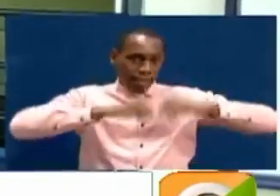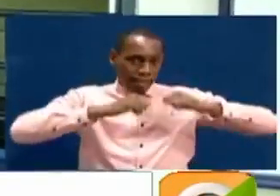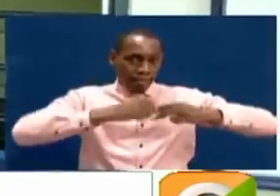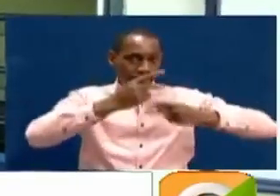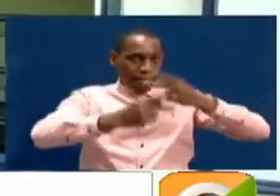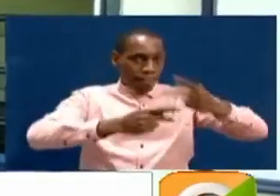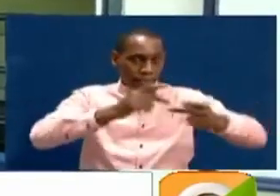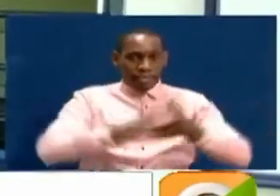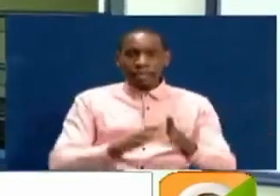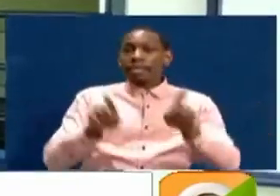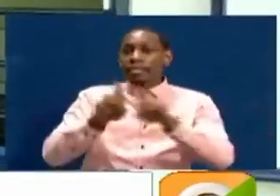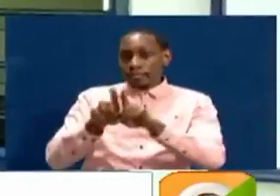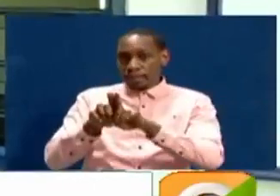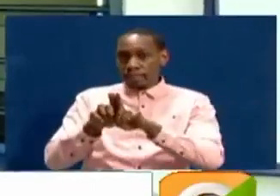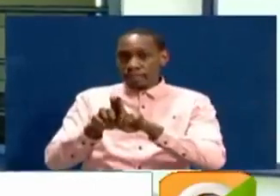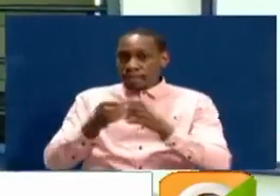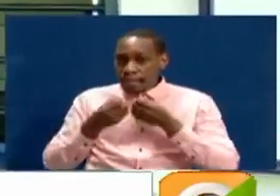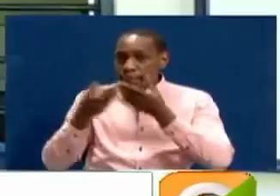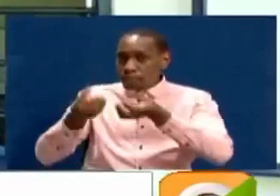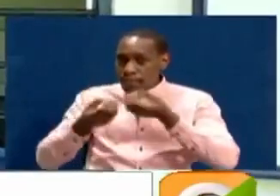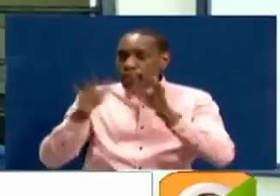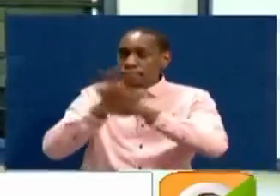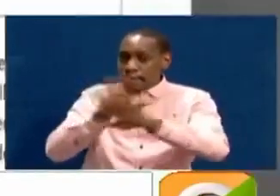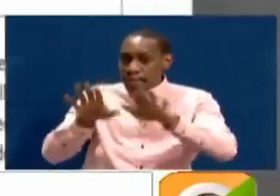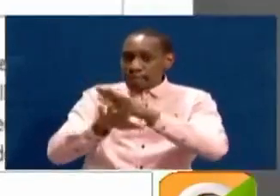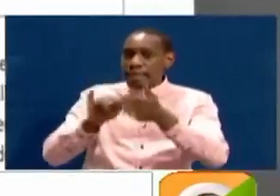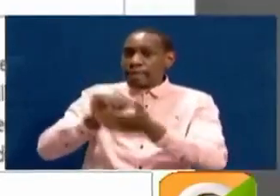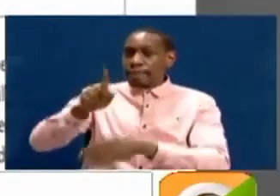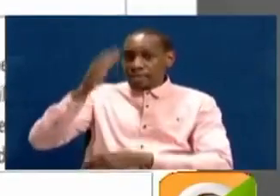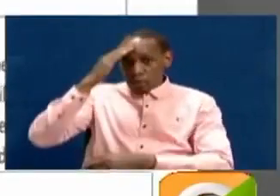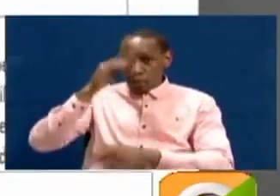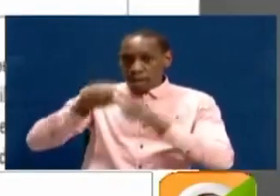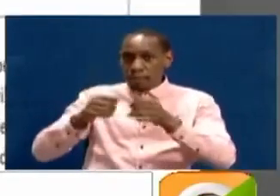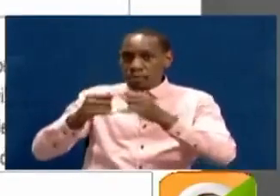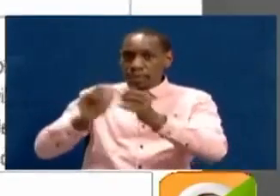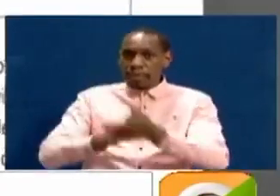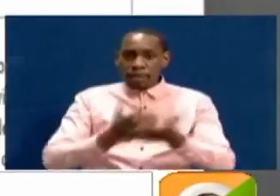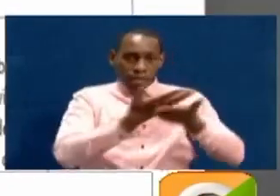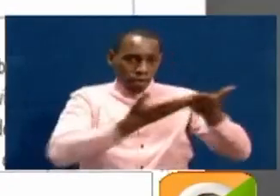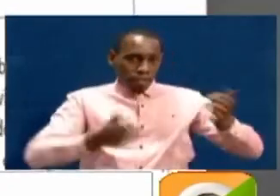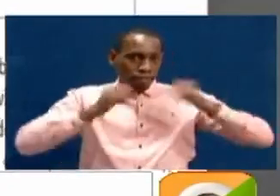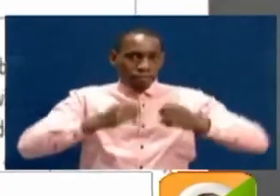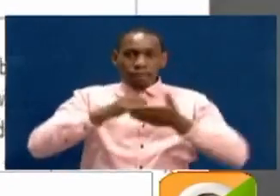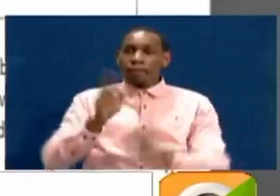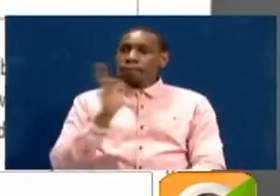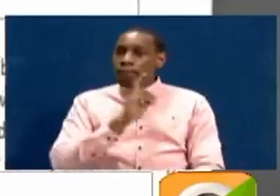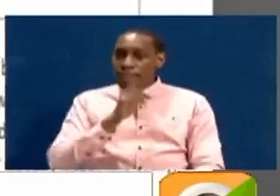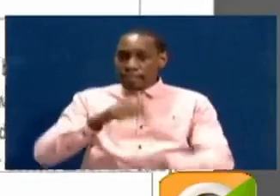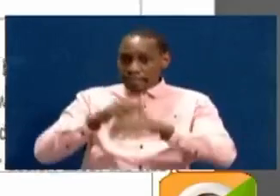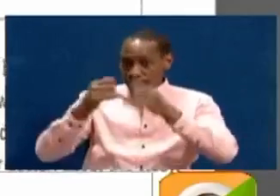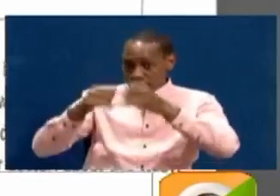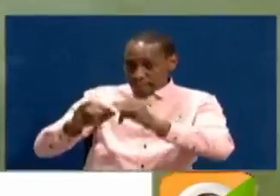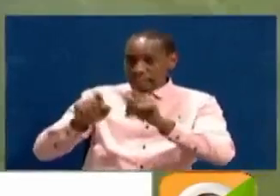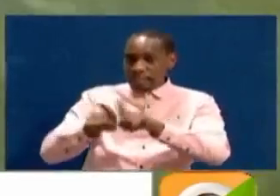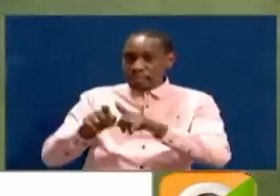consent process and just tell them everything they need to know about the trial. A consent form that tells them of the risks involved in the trial,